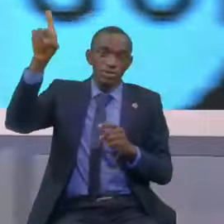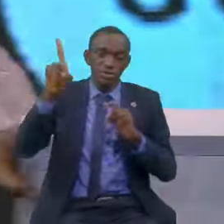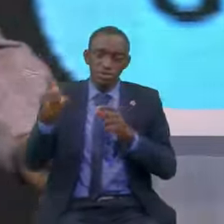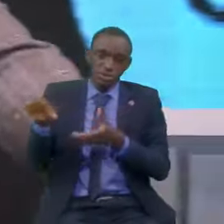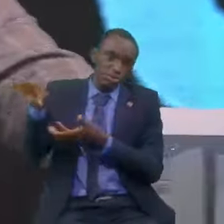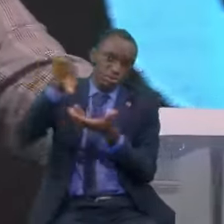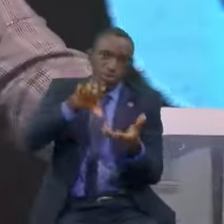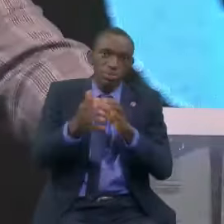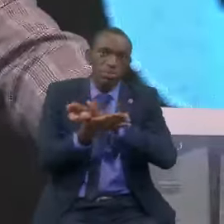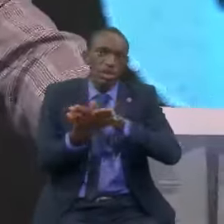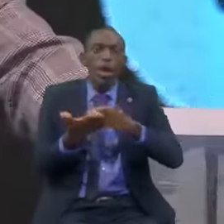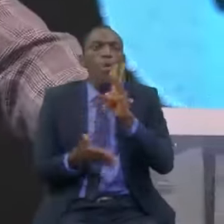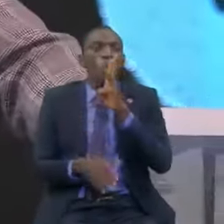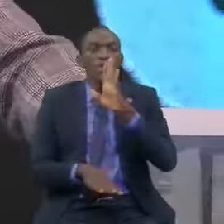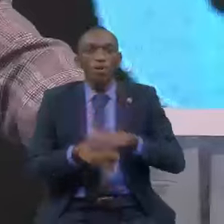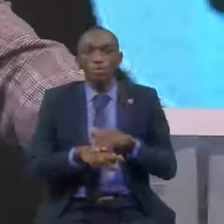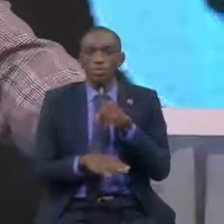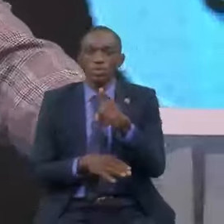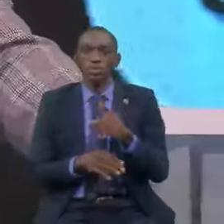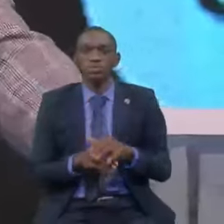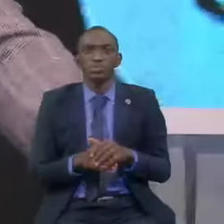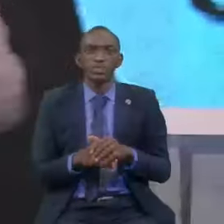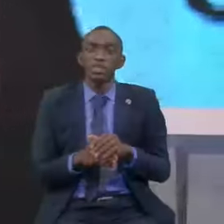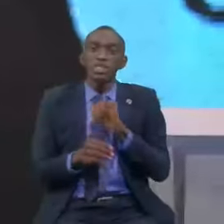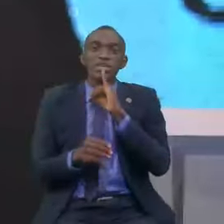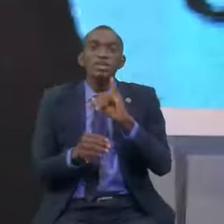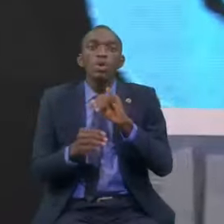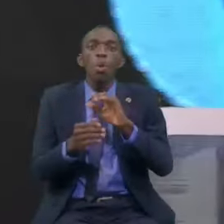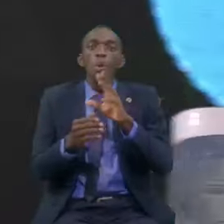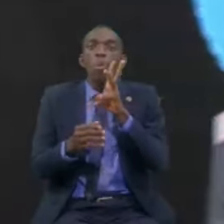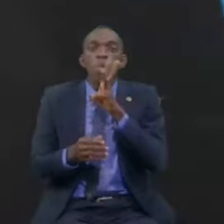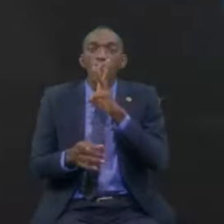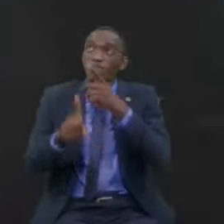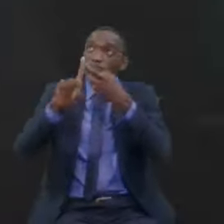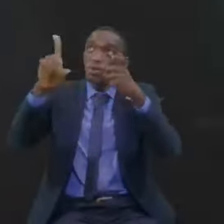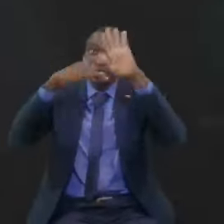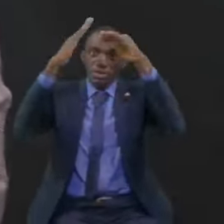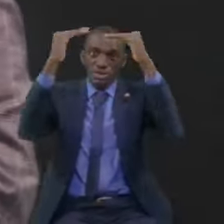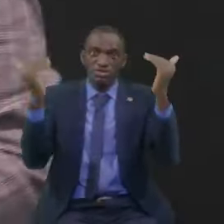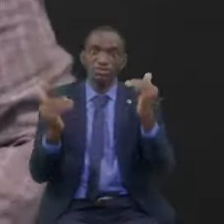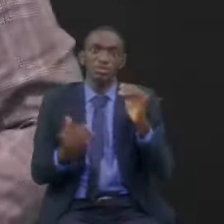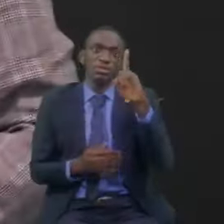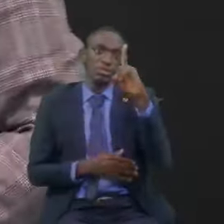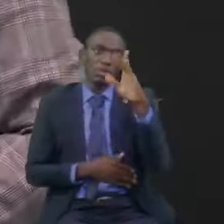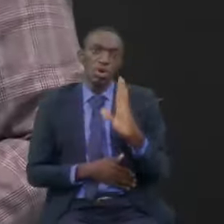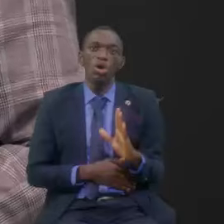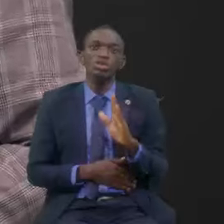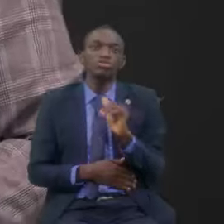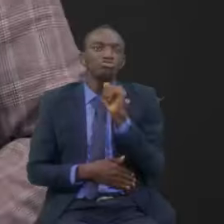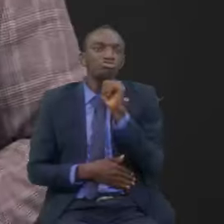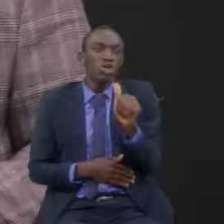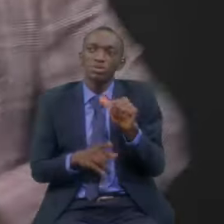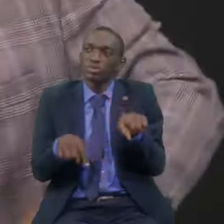upon you. It's water from heaven. God does not go to Jordan to take